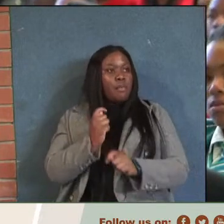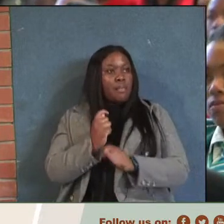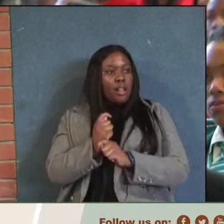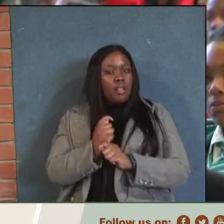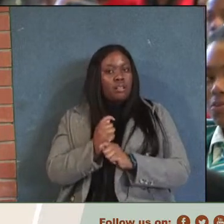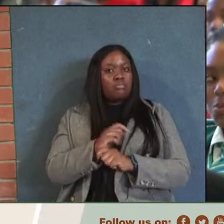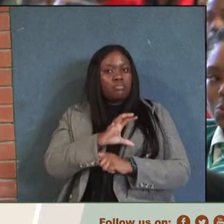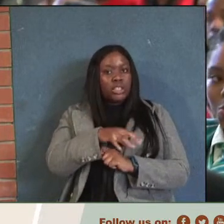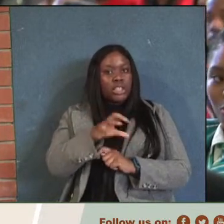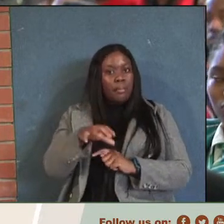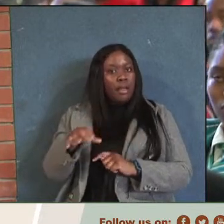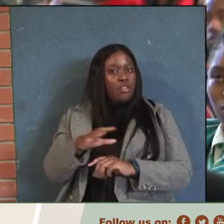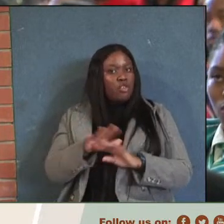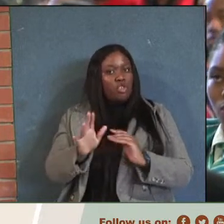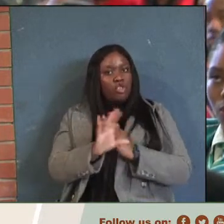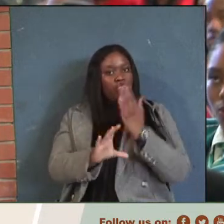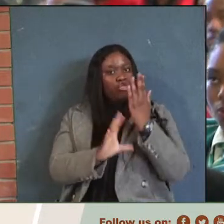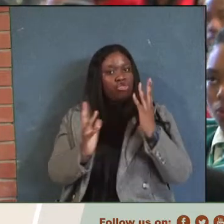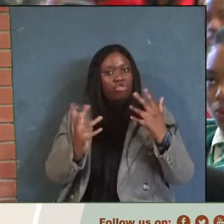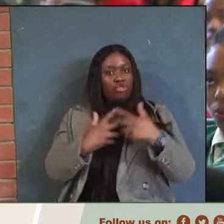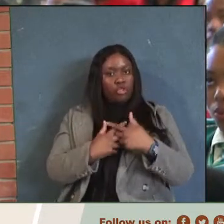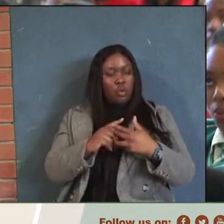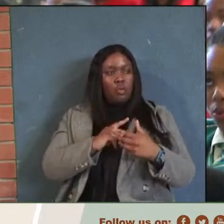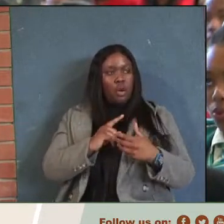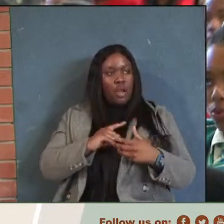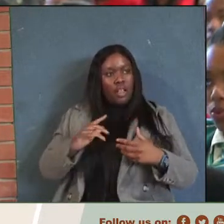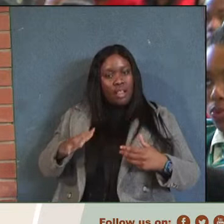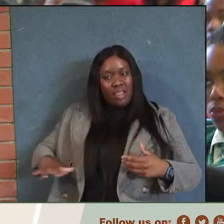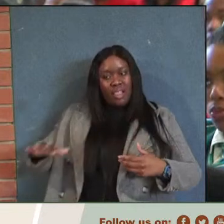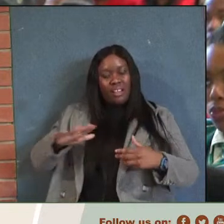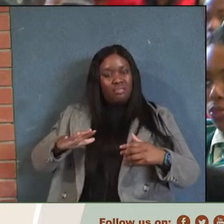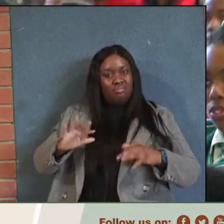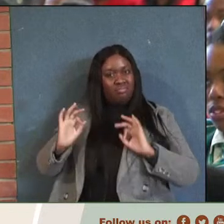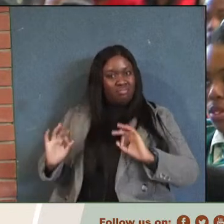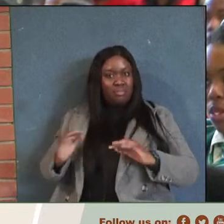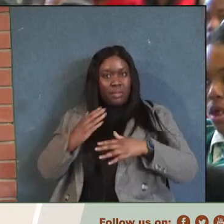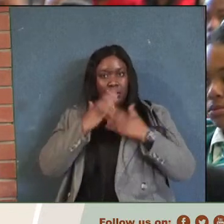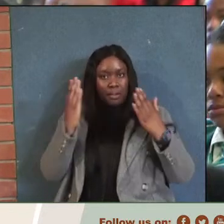because of some are in land they are not supposed to be. But